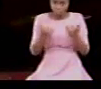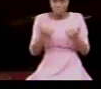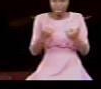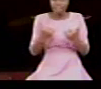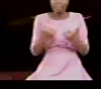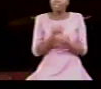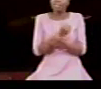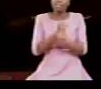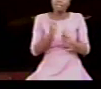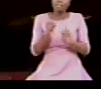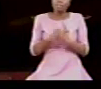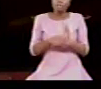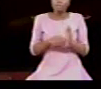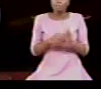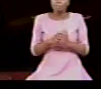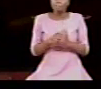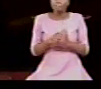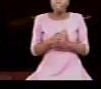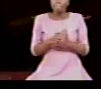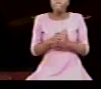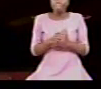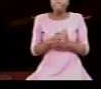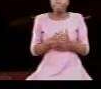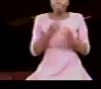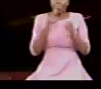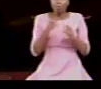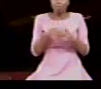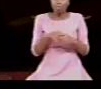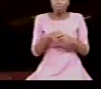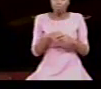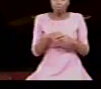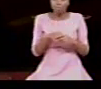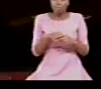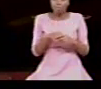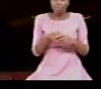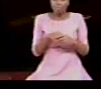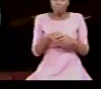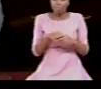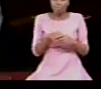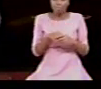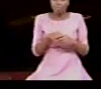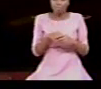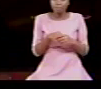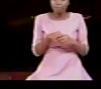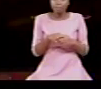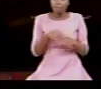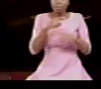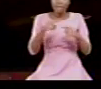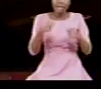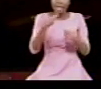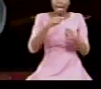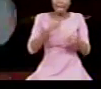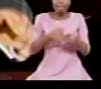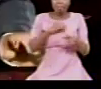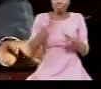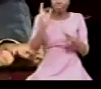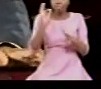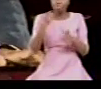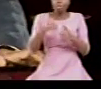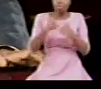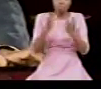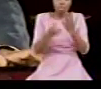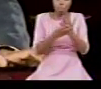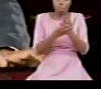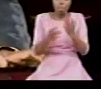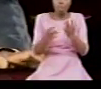salvation. Look up here. You have current. I do this each time I'm preaching. You hold the world like